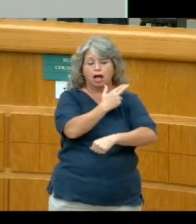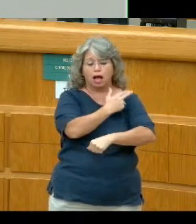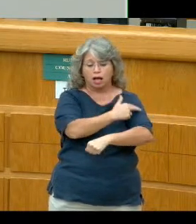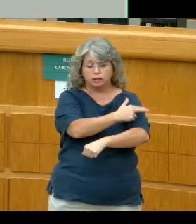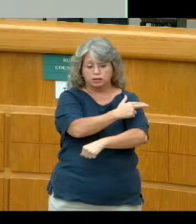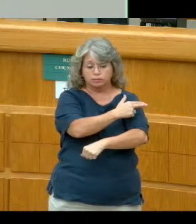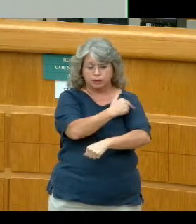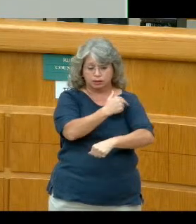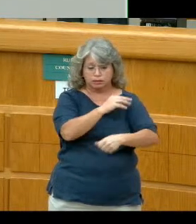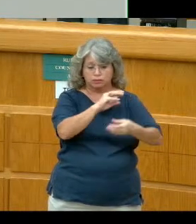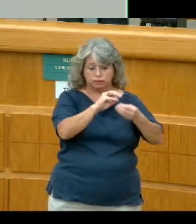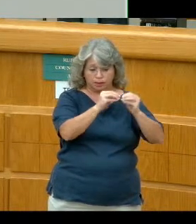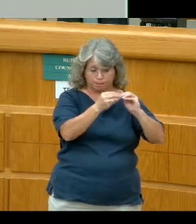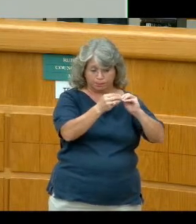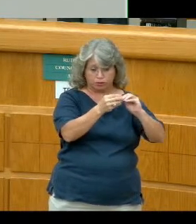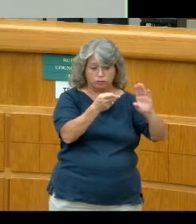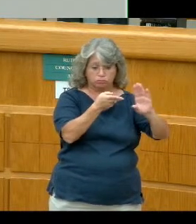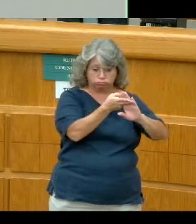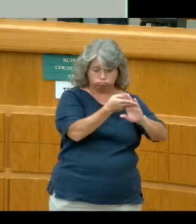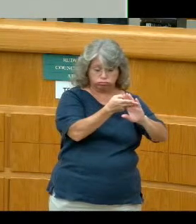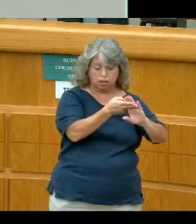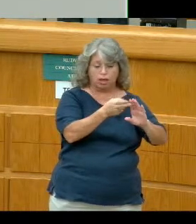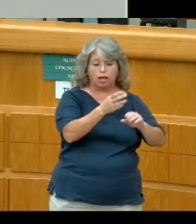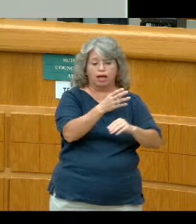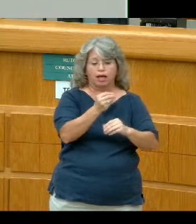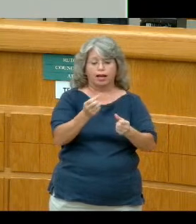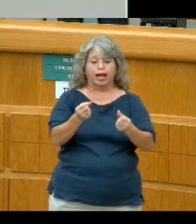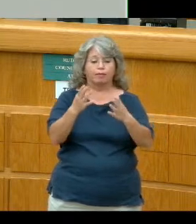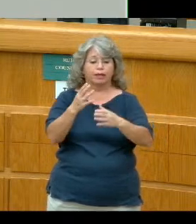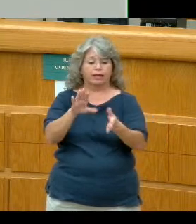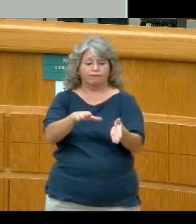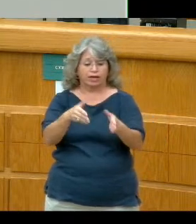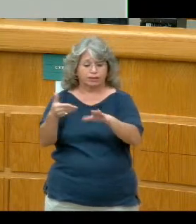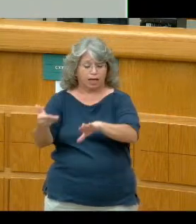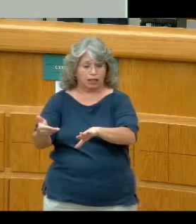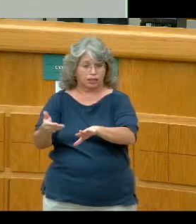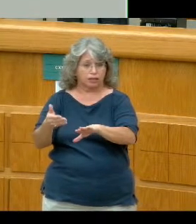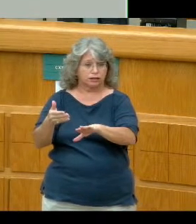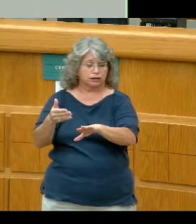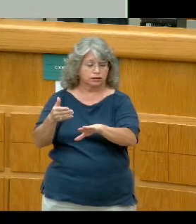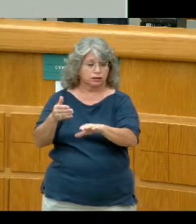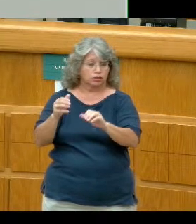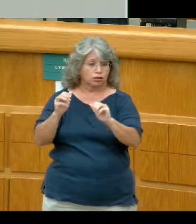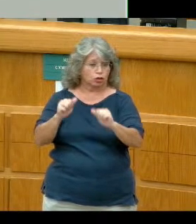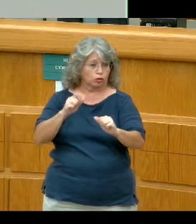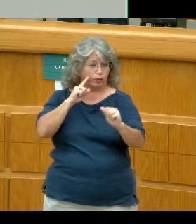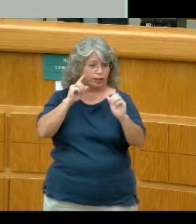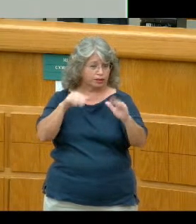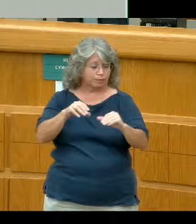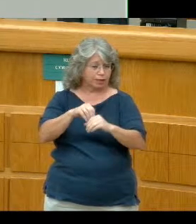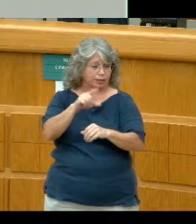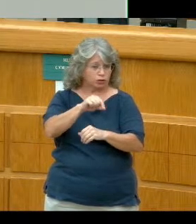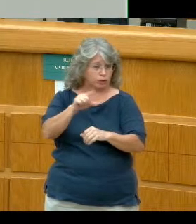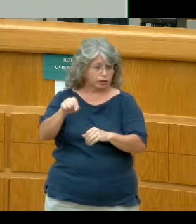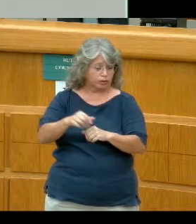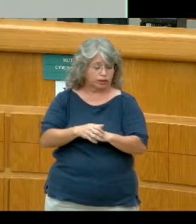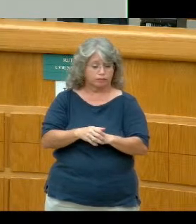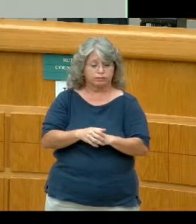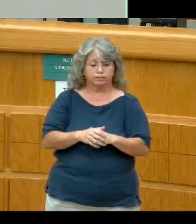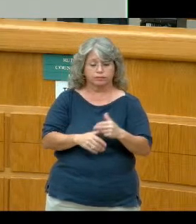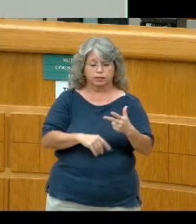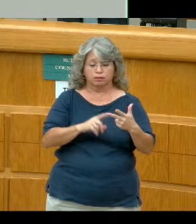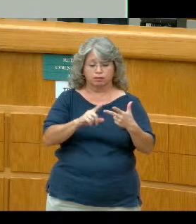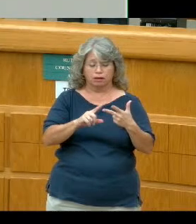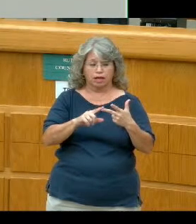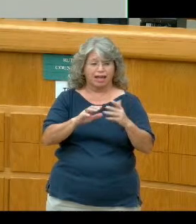hospitalizations and fatalities could be expected in 2020, given these sets of rules that we've seen? And 3,